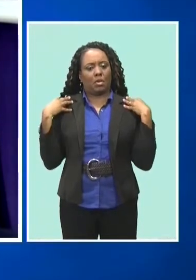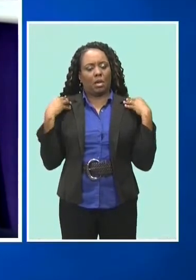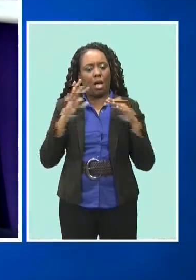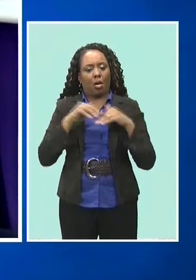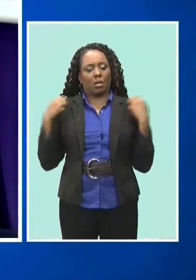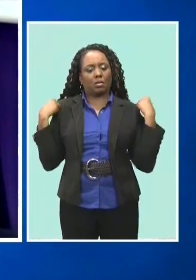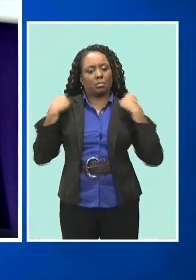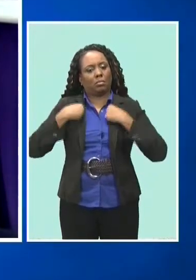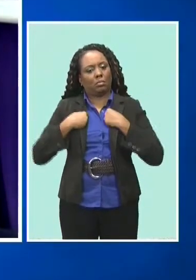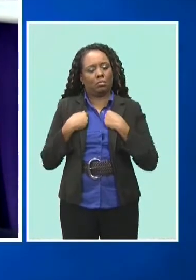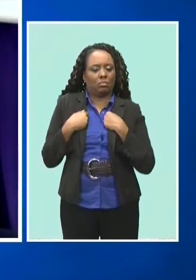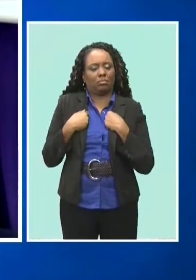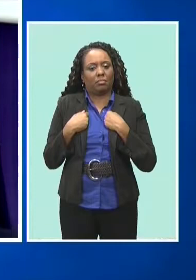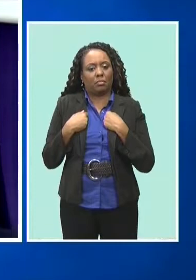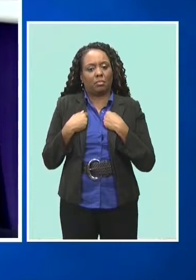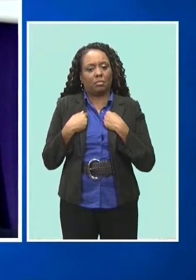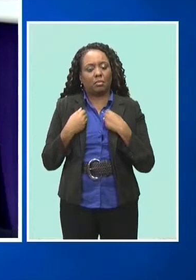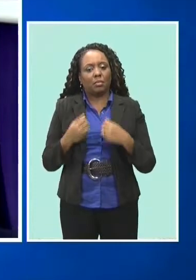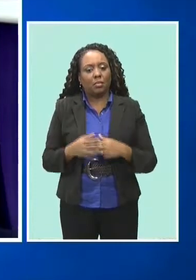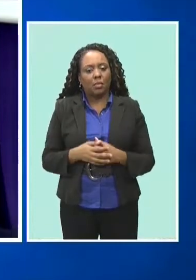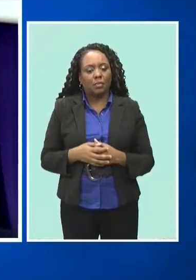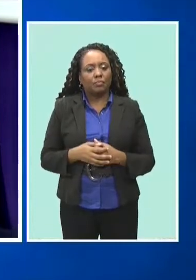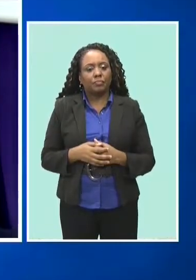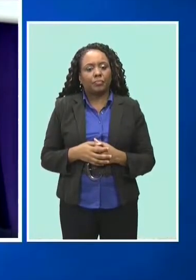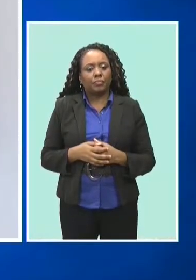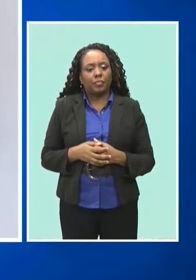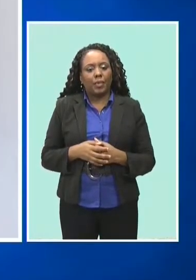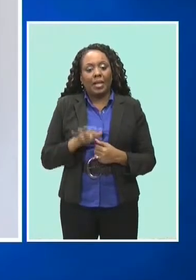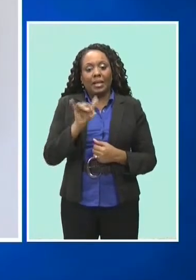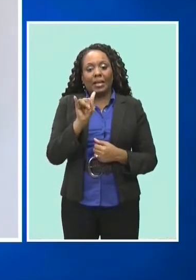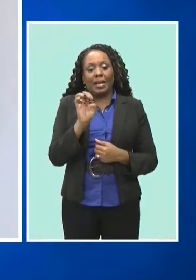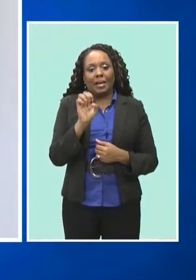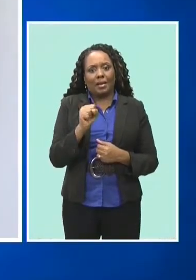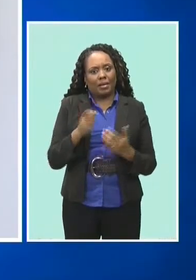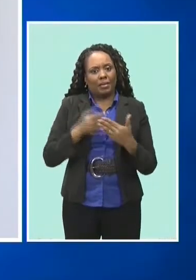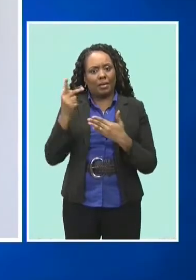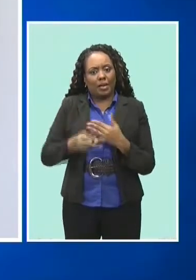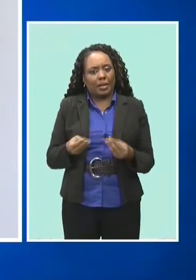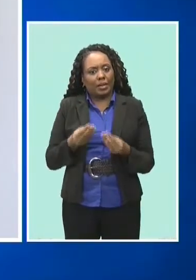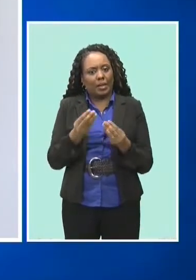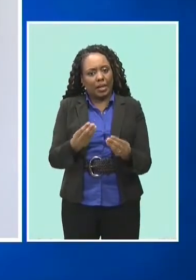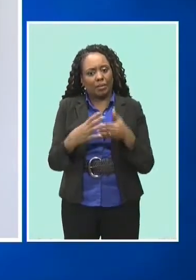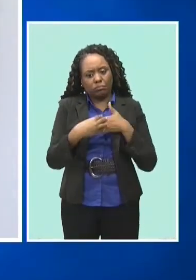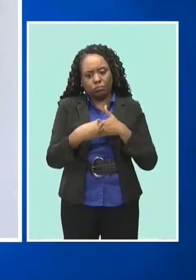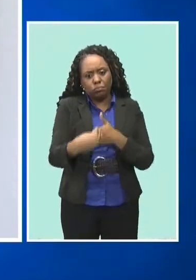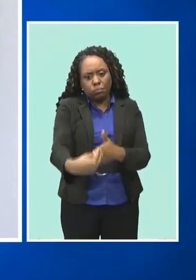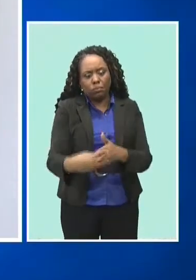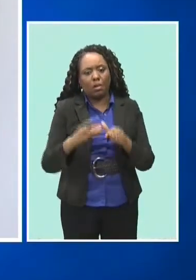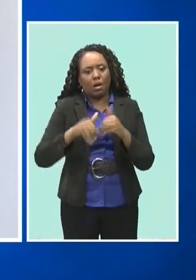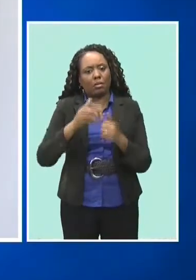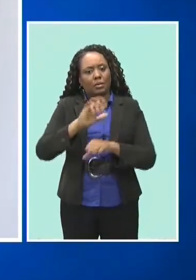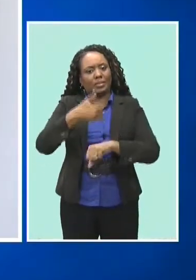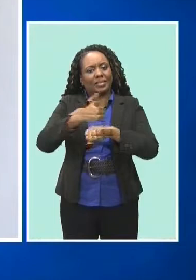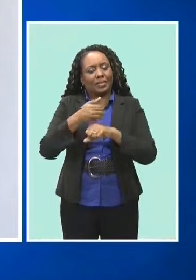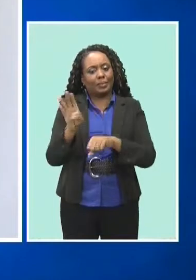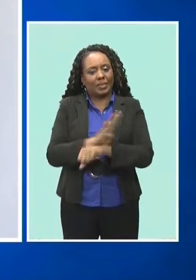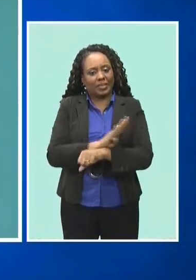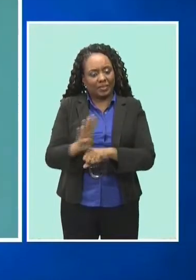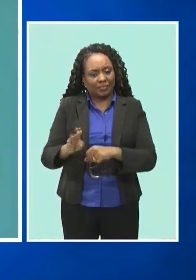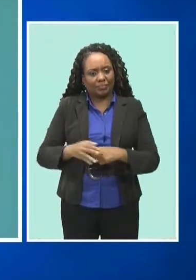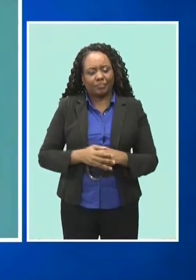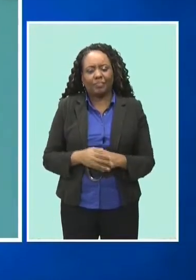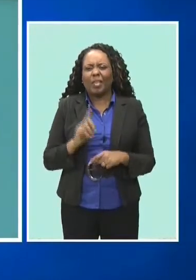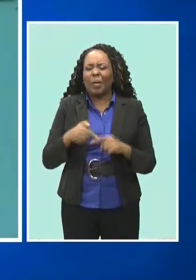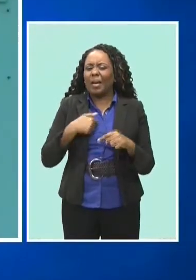how to reach, and all that. Dr. Gittins says Yes gave her all the guidance she needed to start her business. When I started, I